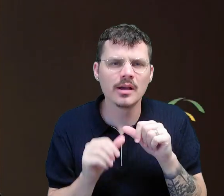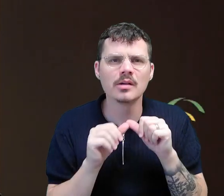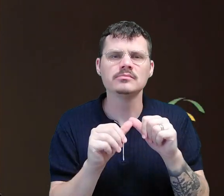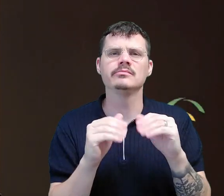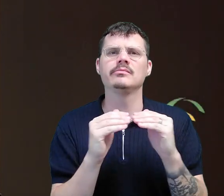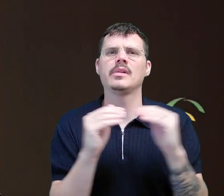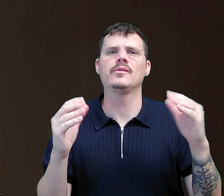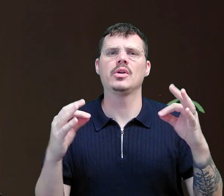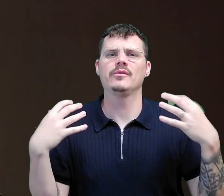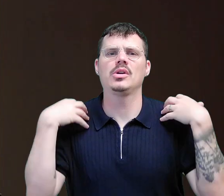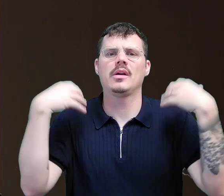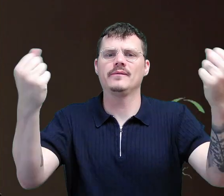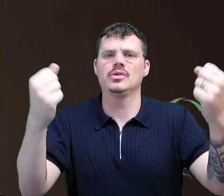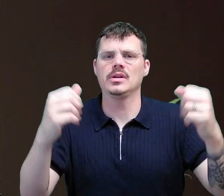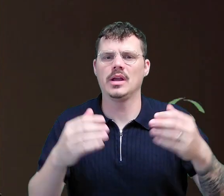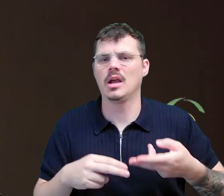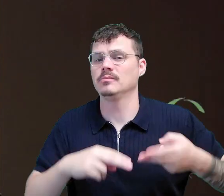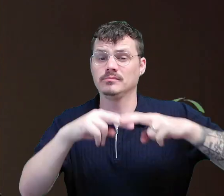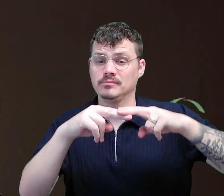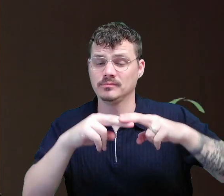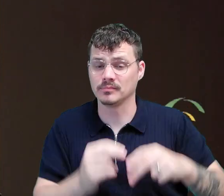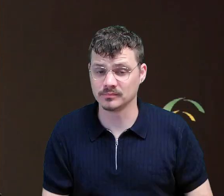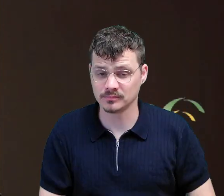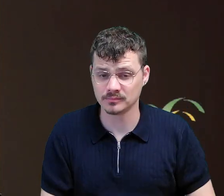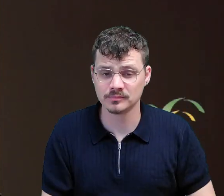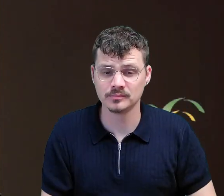of recovery.